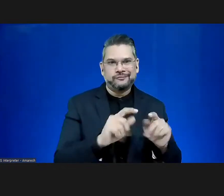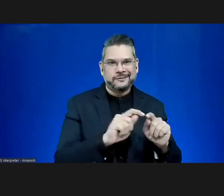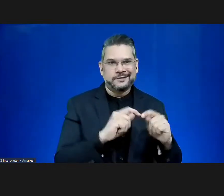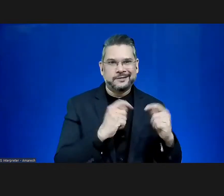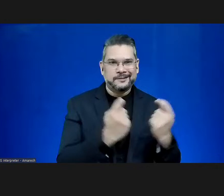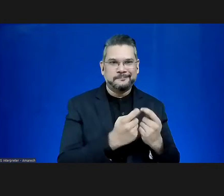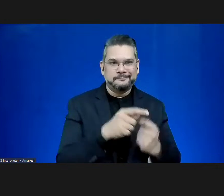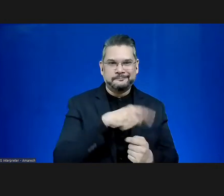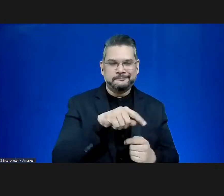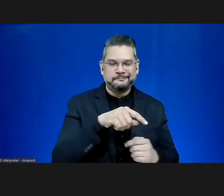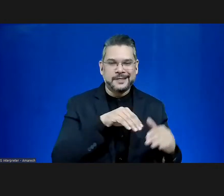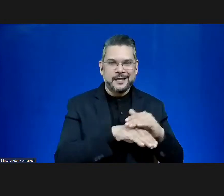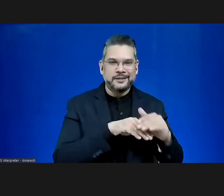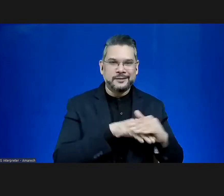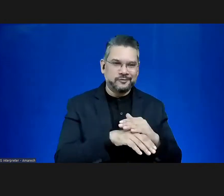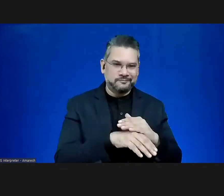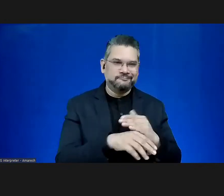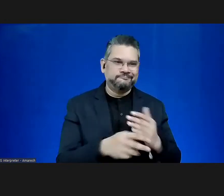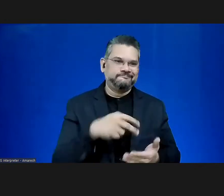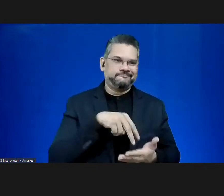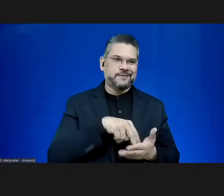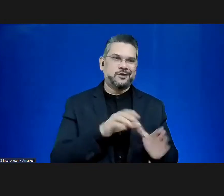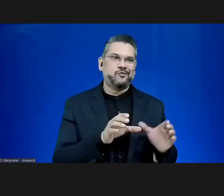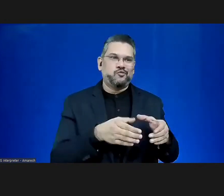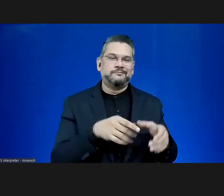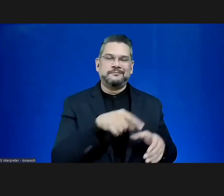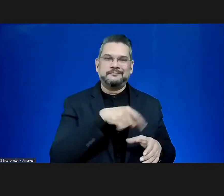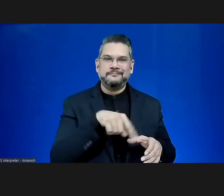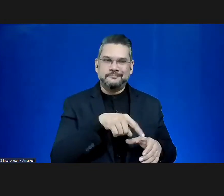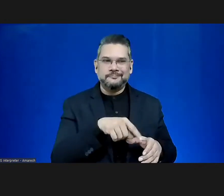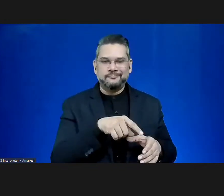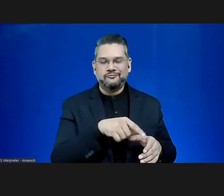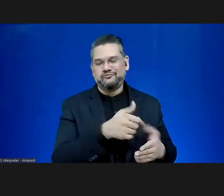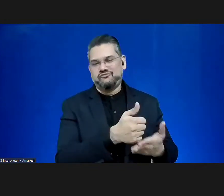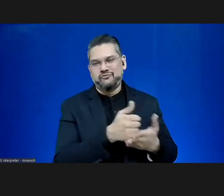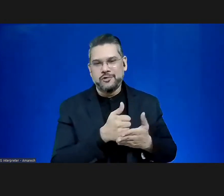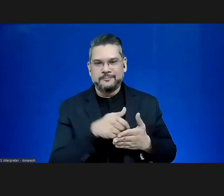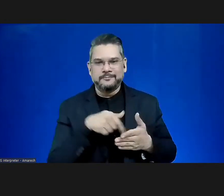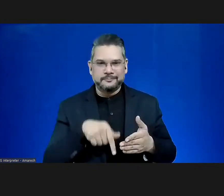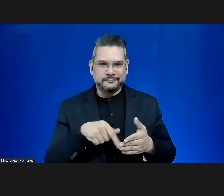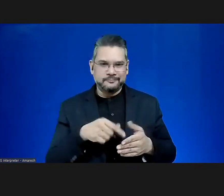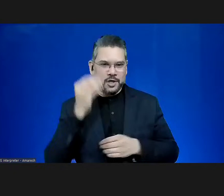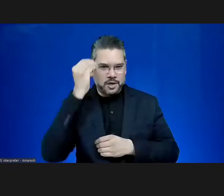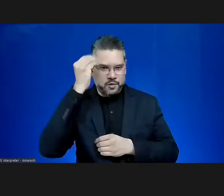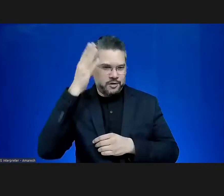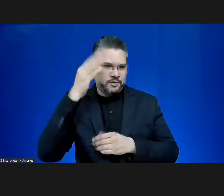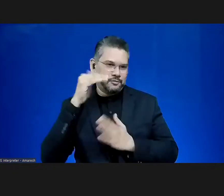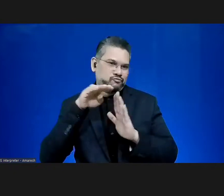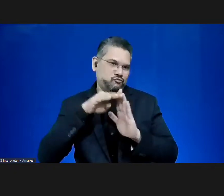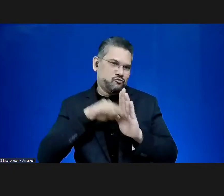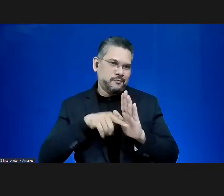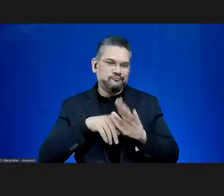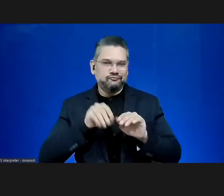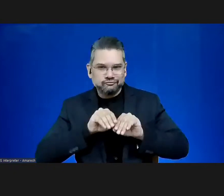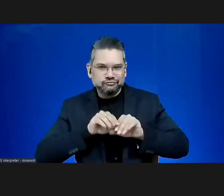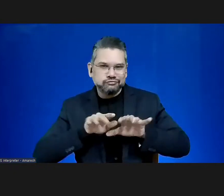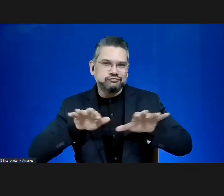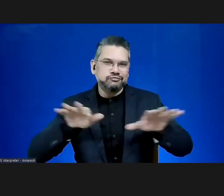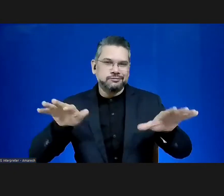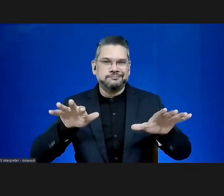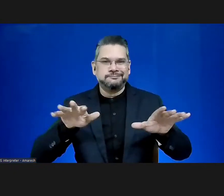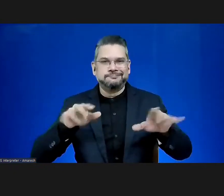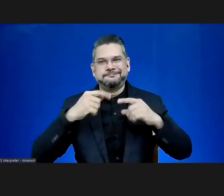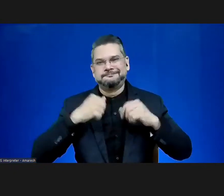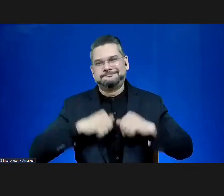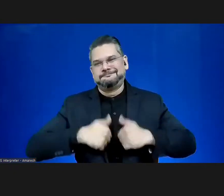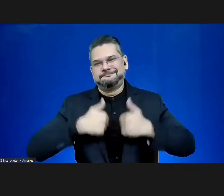group, who have all contributed to make this awareness event successful today. Thank